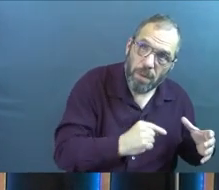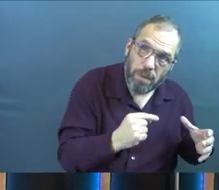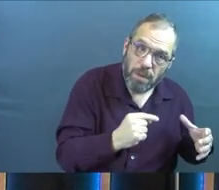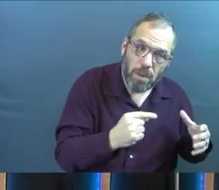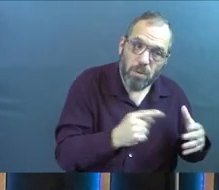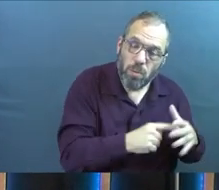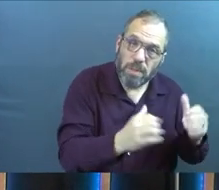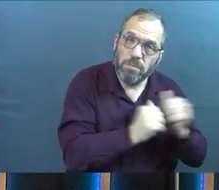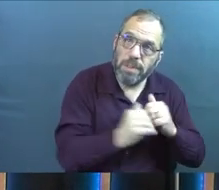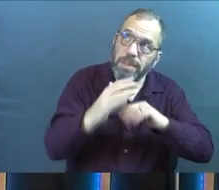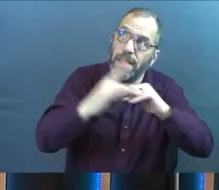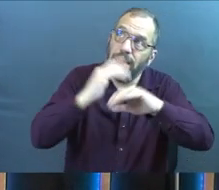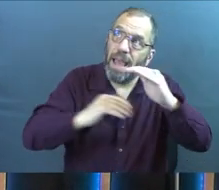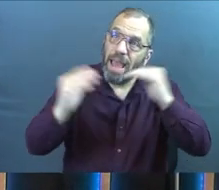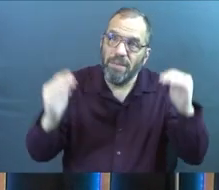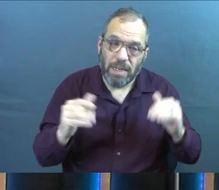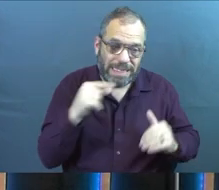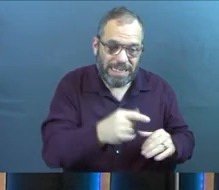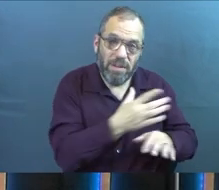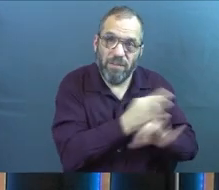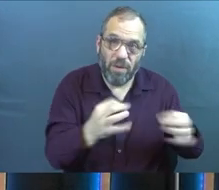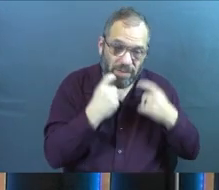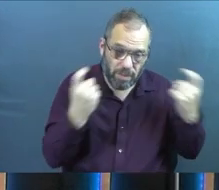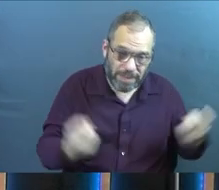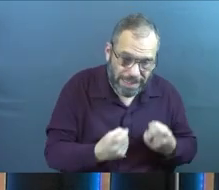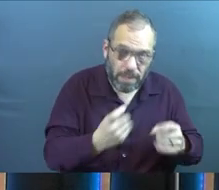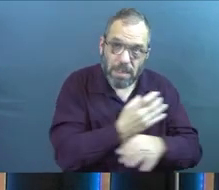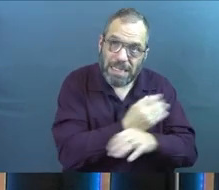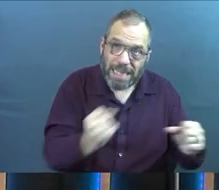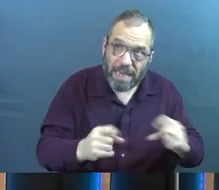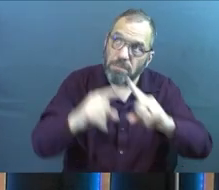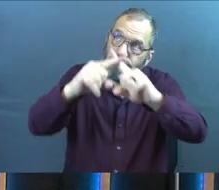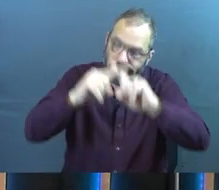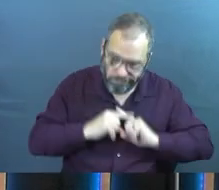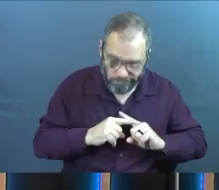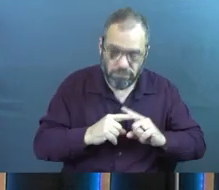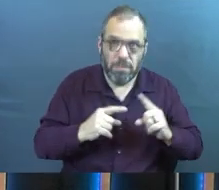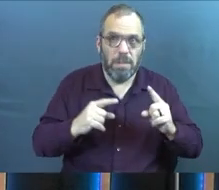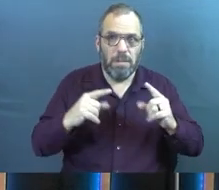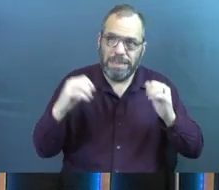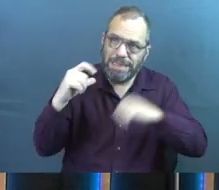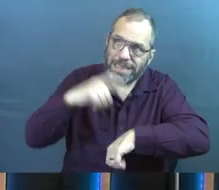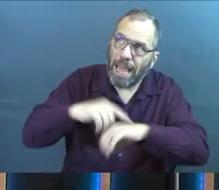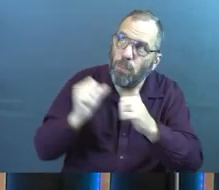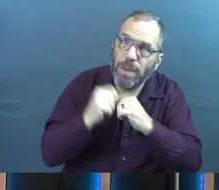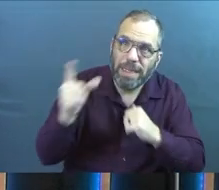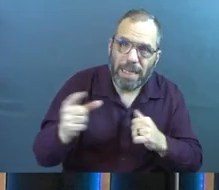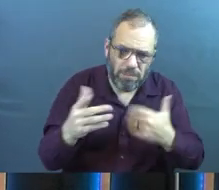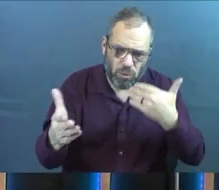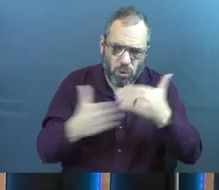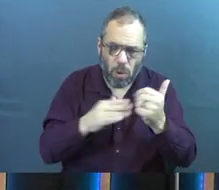spend eternity with us. He wants to free us from our sins. He wants us to spend time